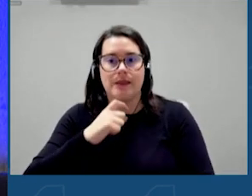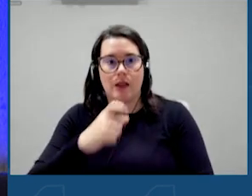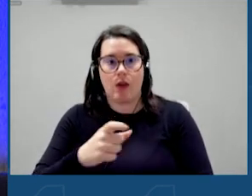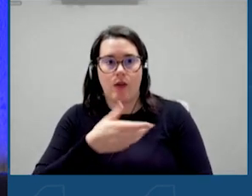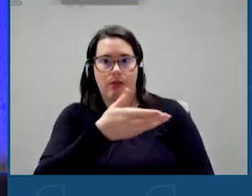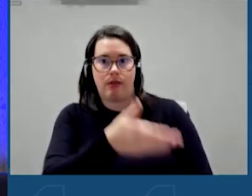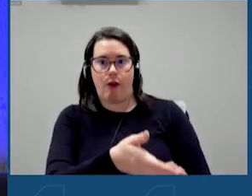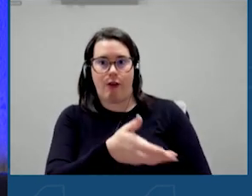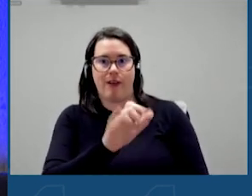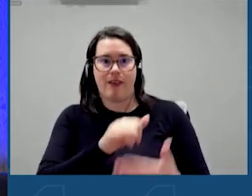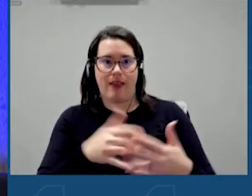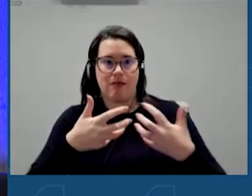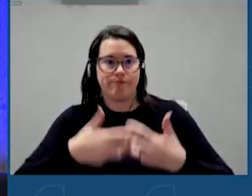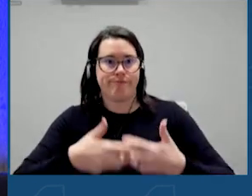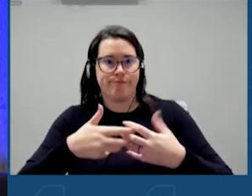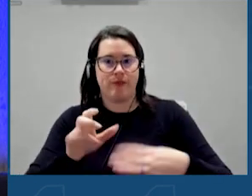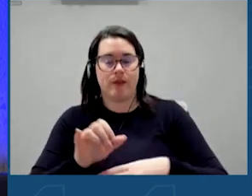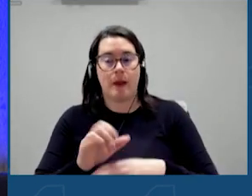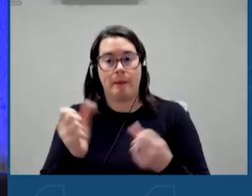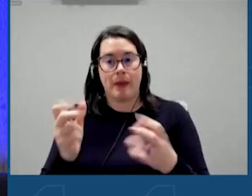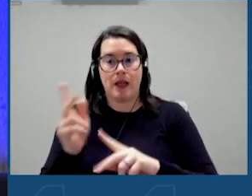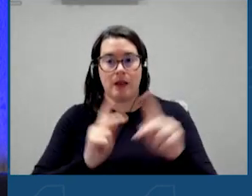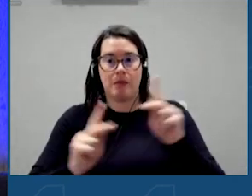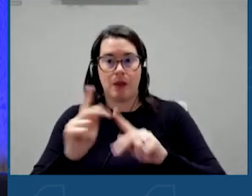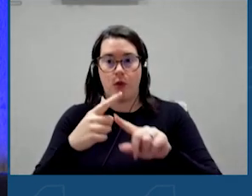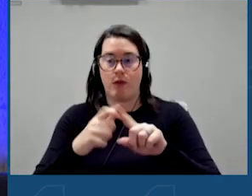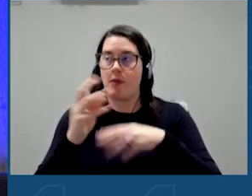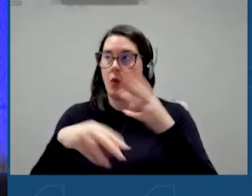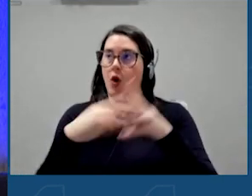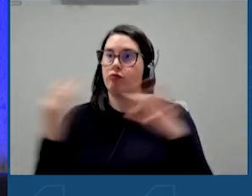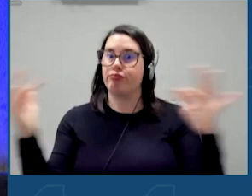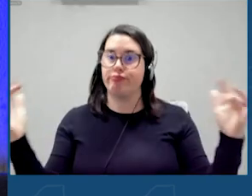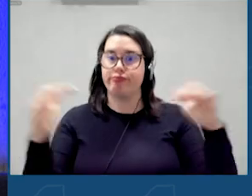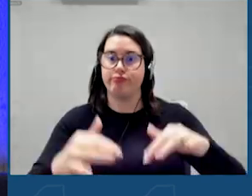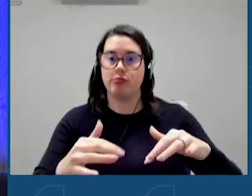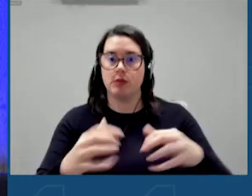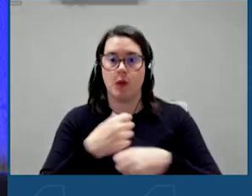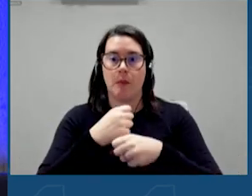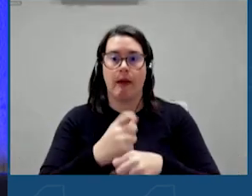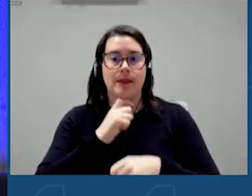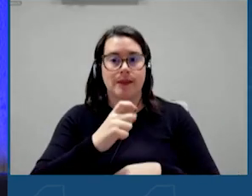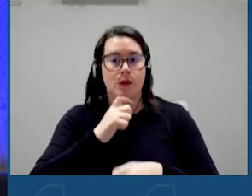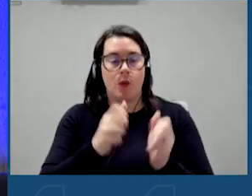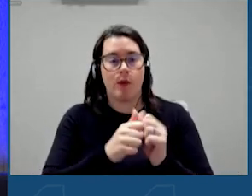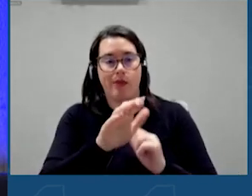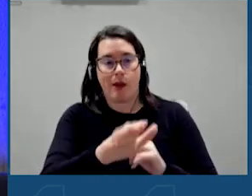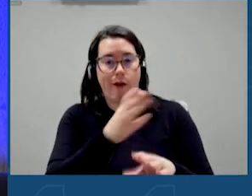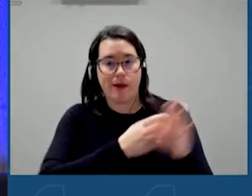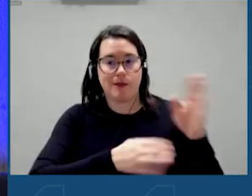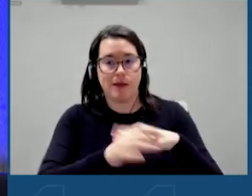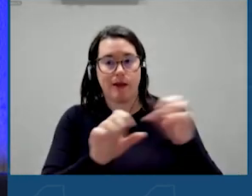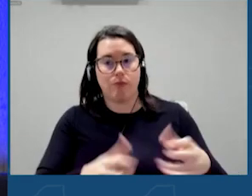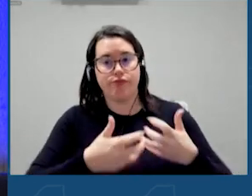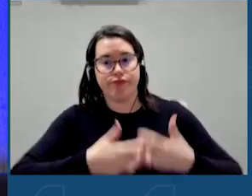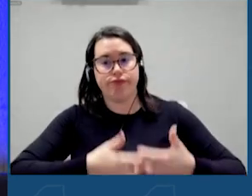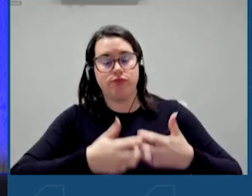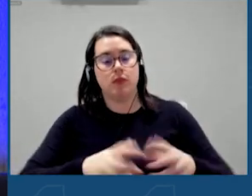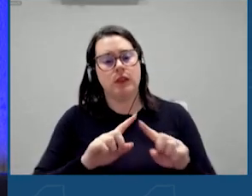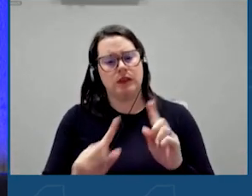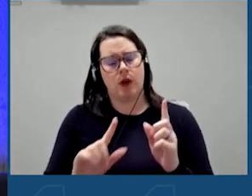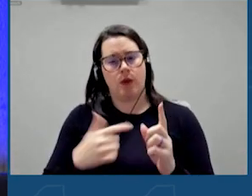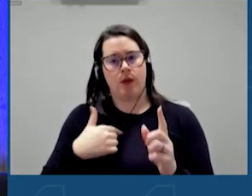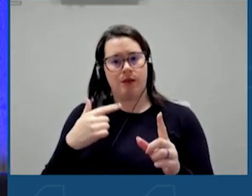And they, like others from around the world, settled in Buffalo to be able to make steel with their hands. And how do you judge